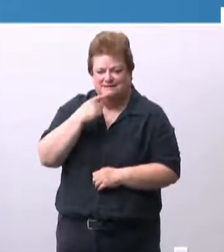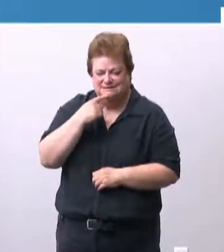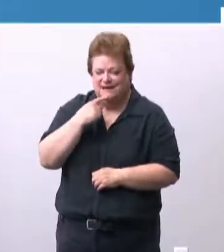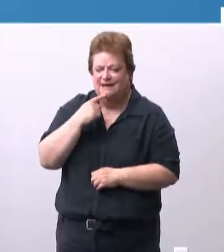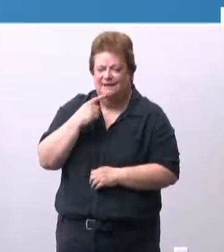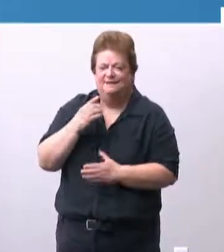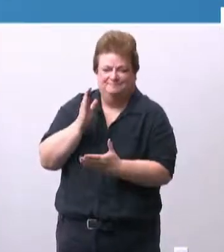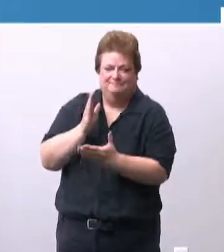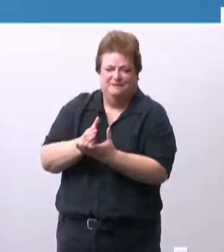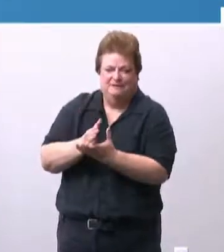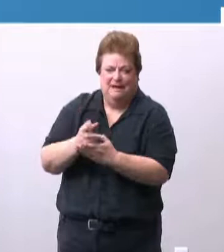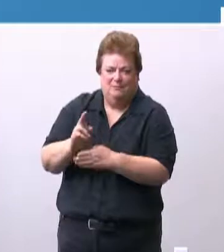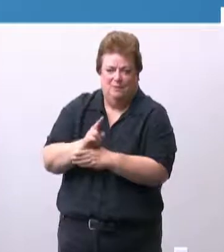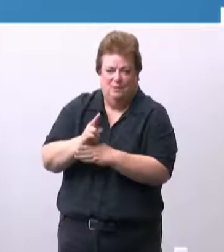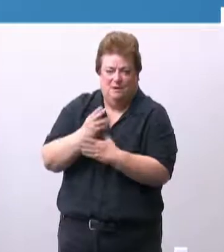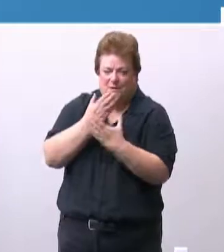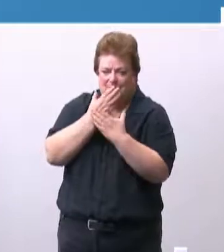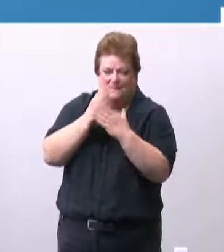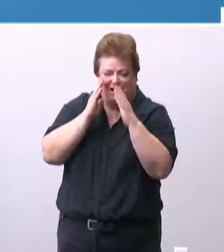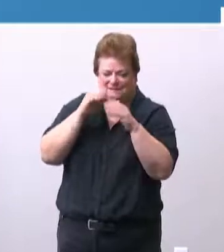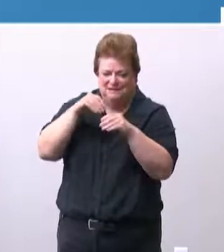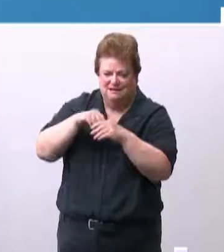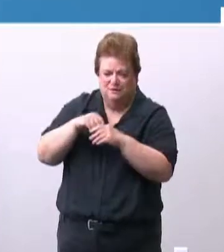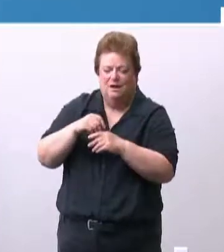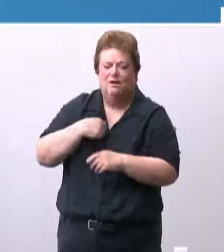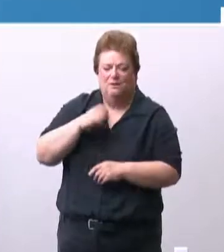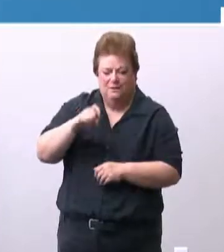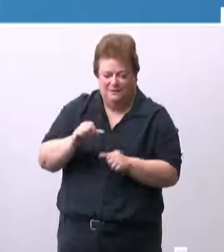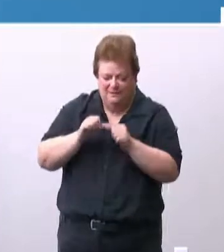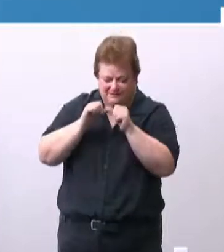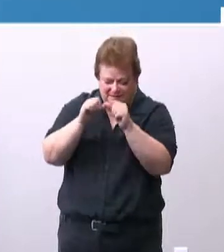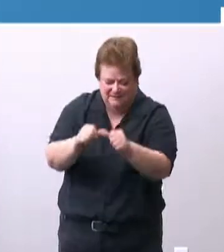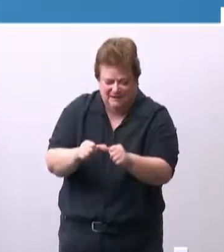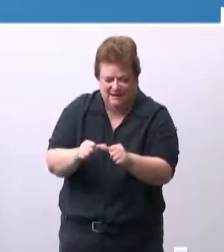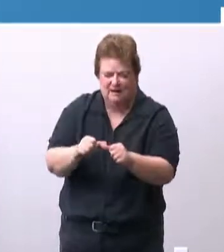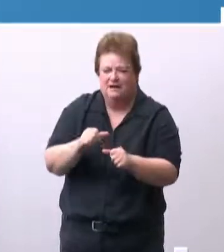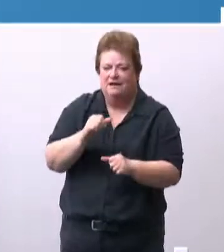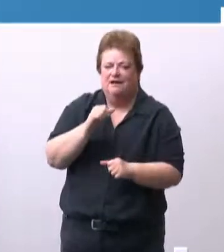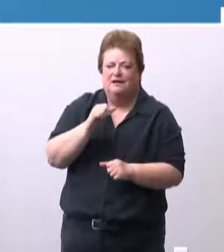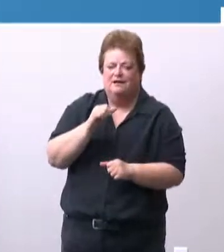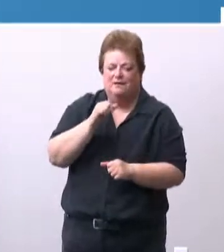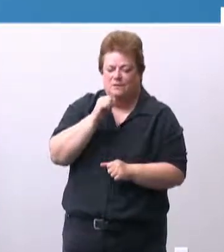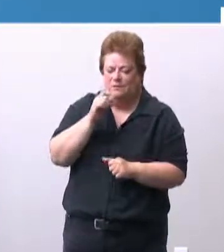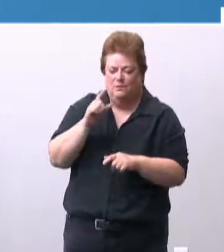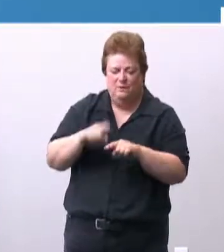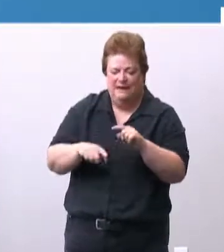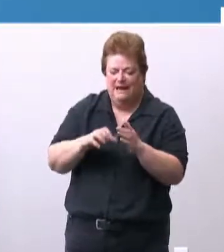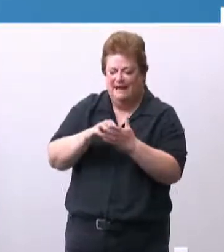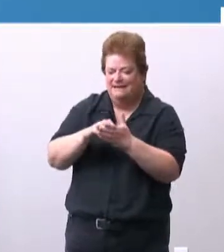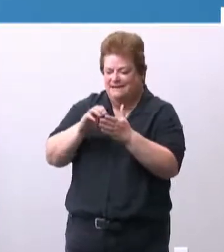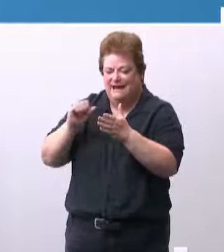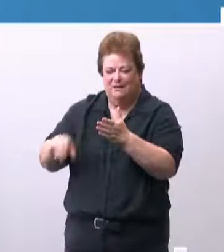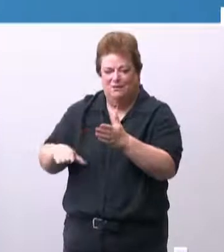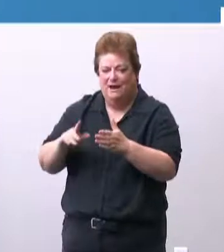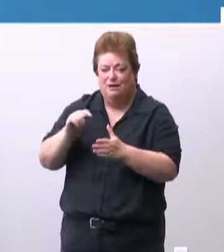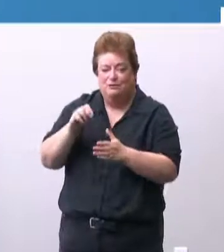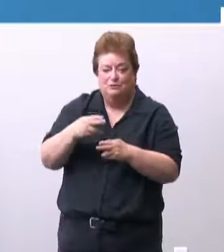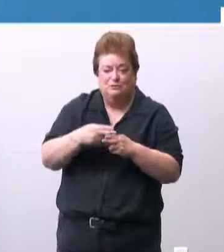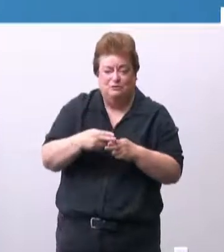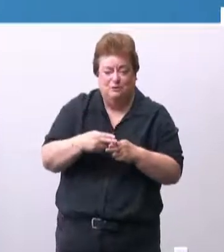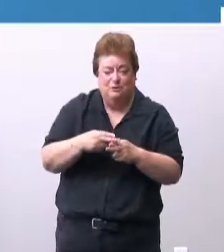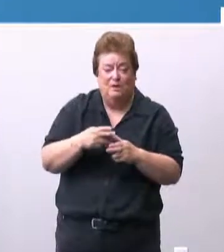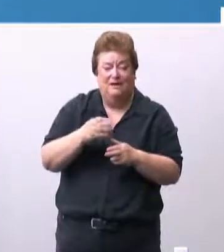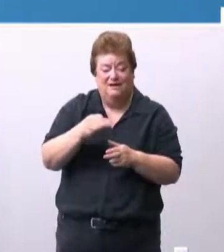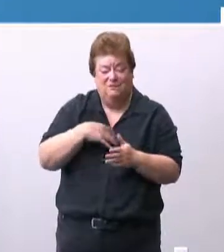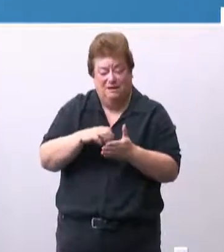indoor mask requirement. We must exercise caution and not remove measures too soon, only to have numbers